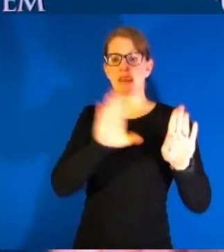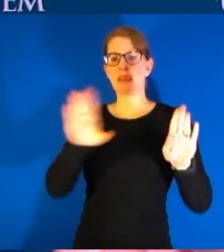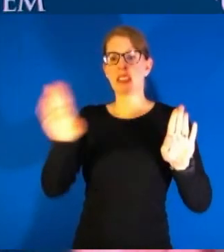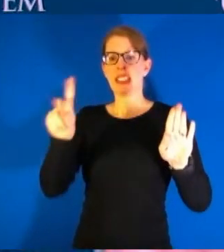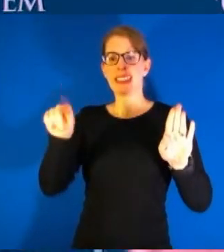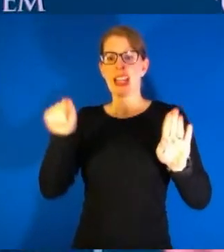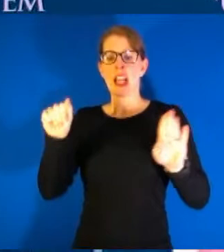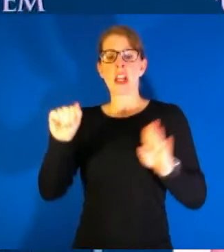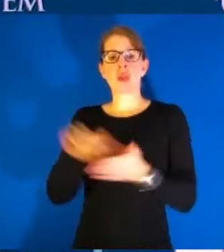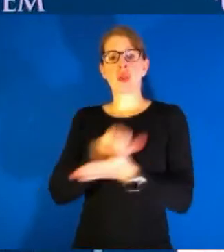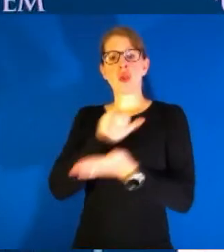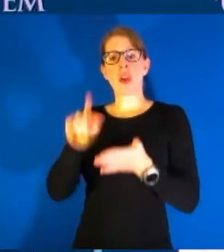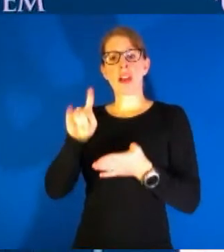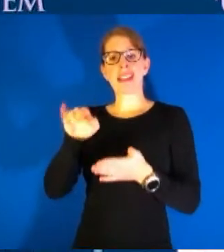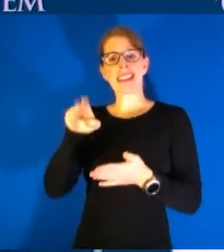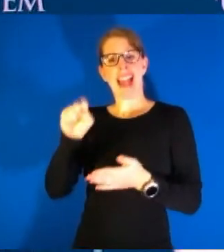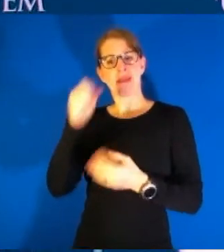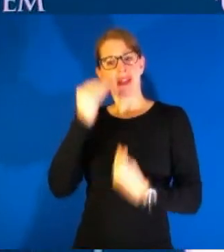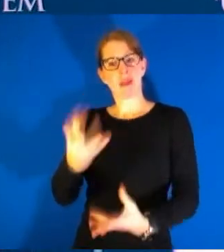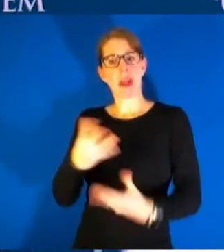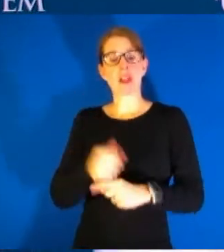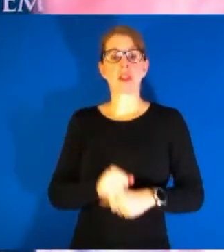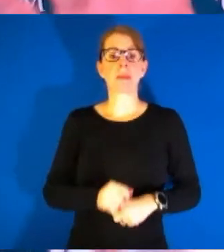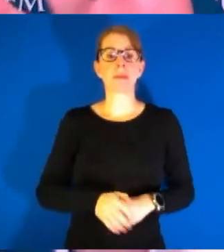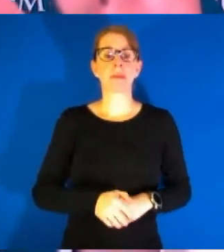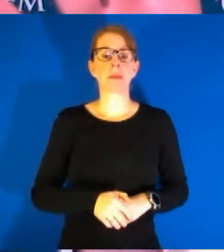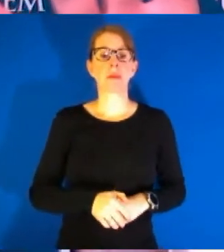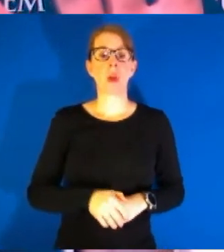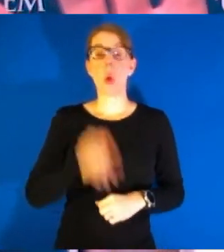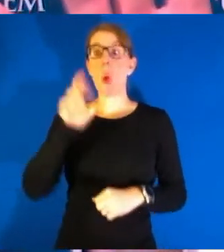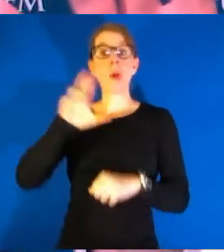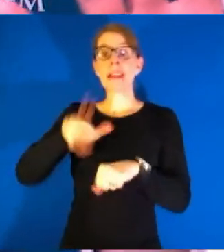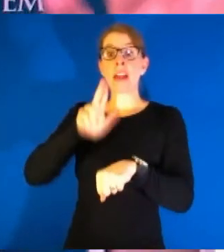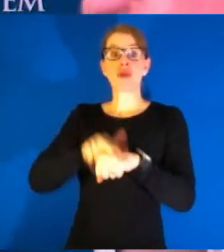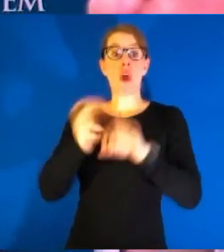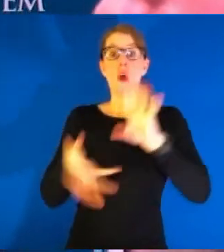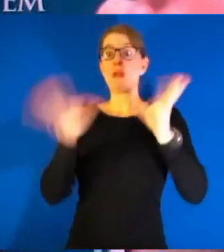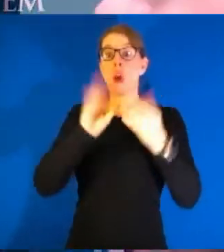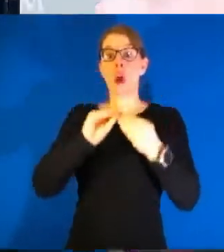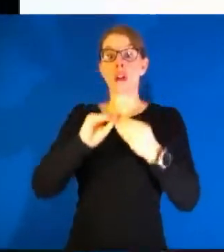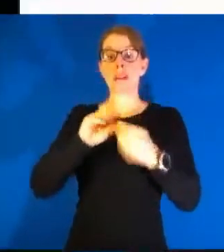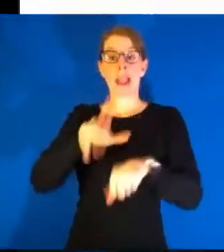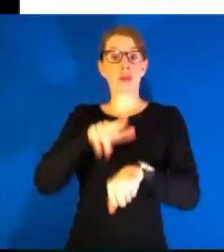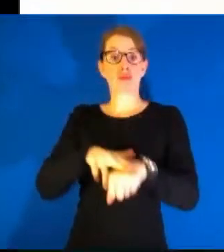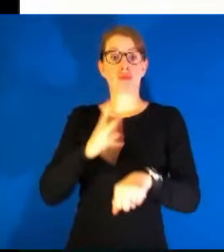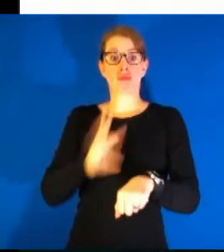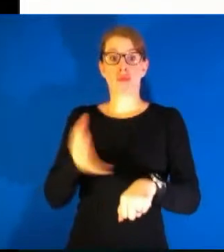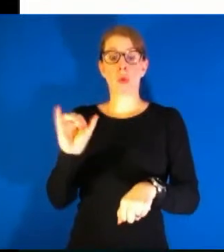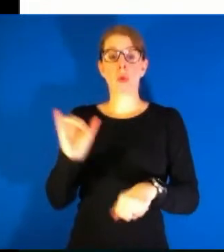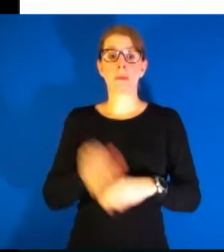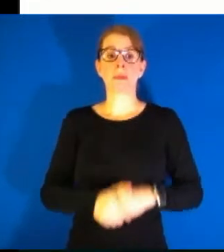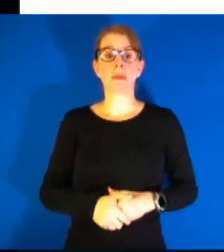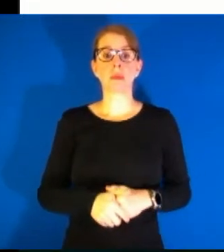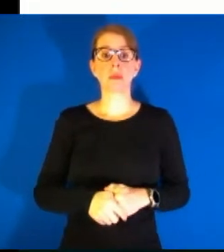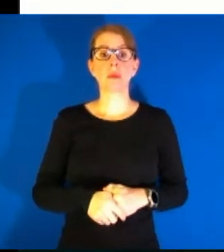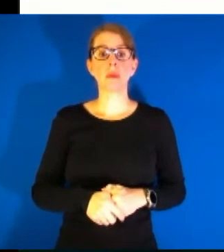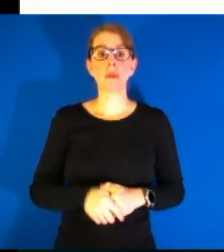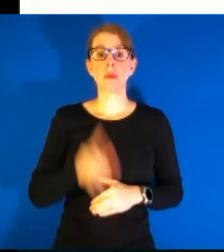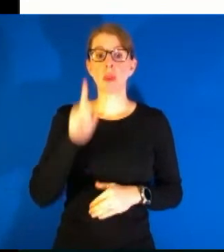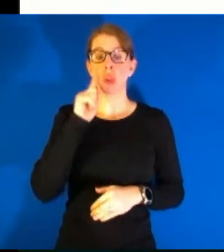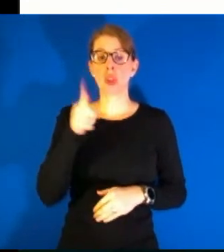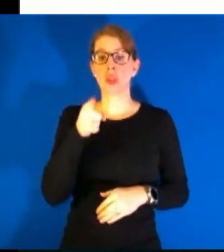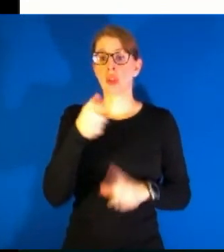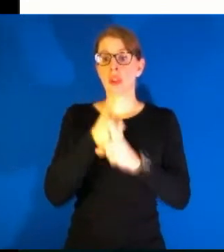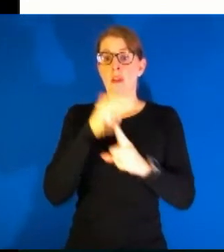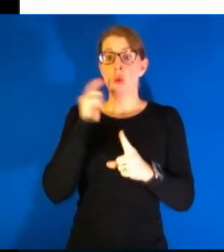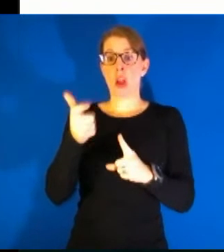Times information. If you look at or even the national, just the overall national one's fine too. The what you're watching, that's the heat